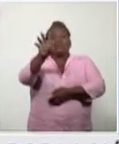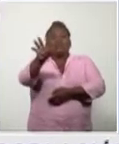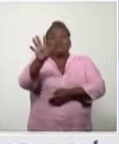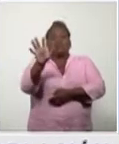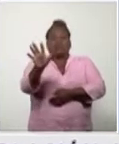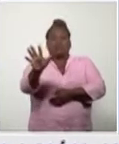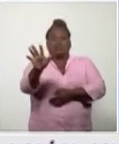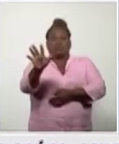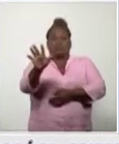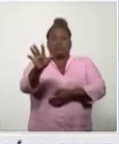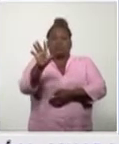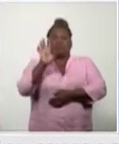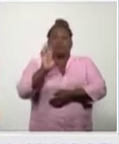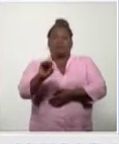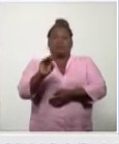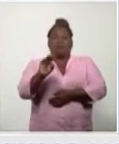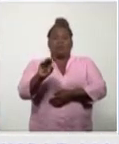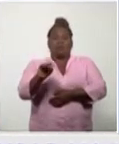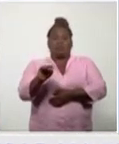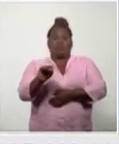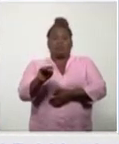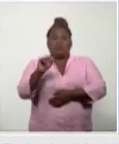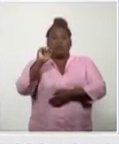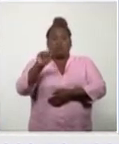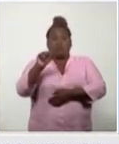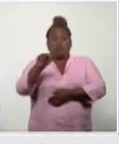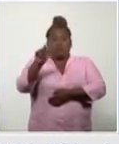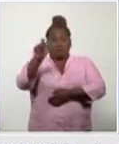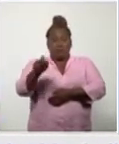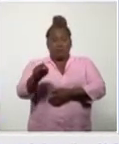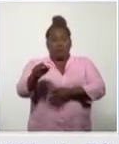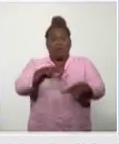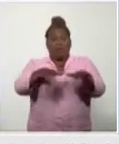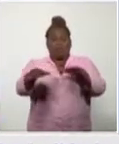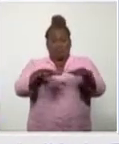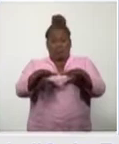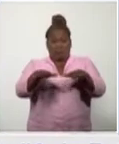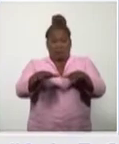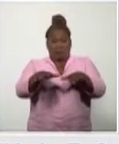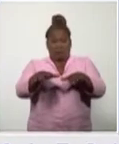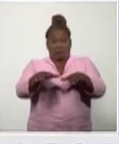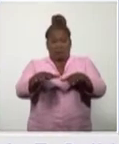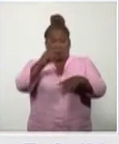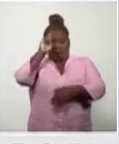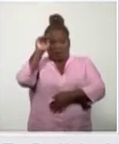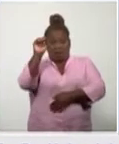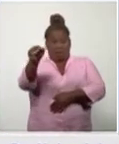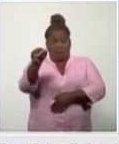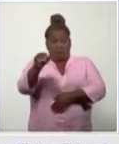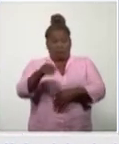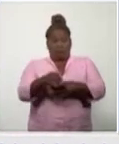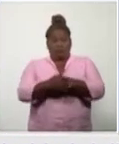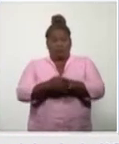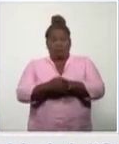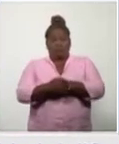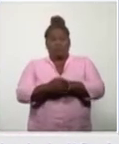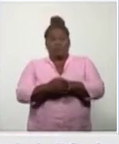145 remain hospitalized. These are the confirmed, these are the active cases that we have in the